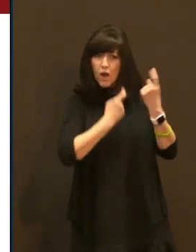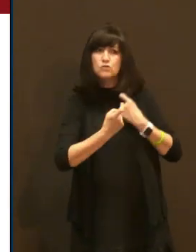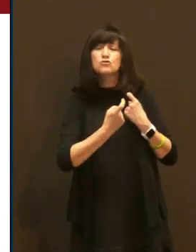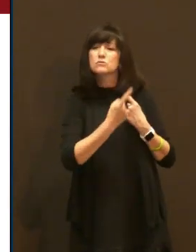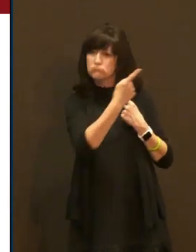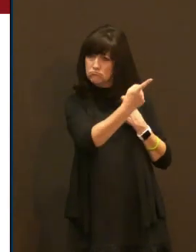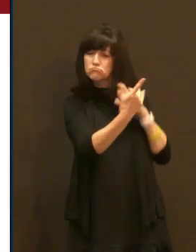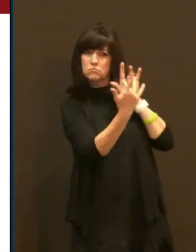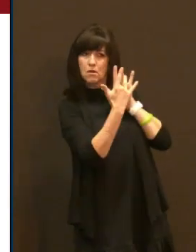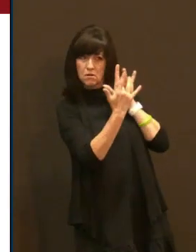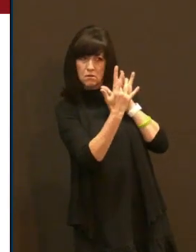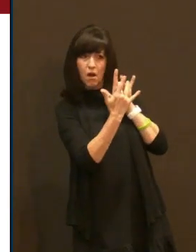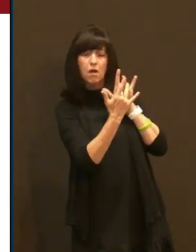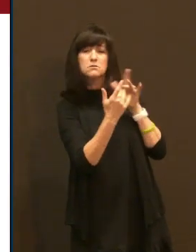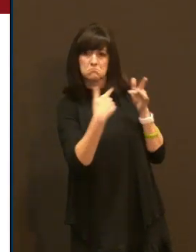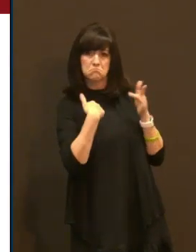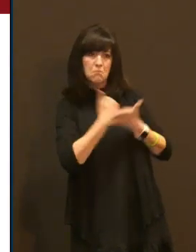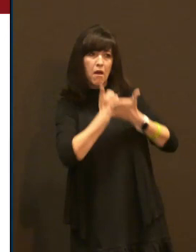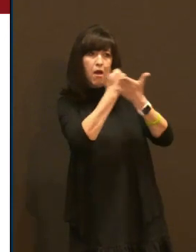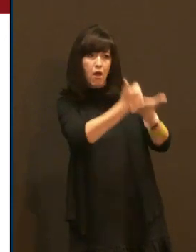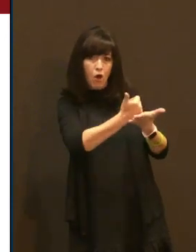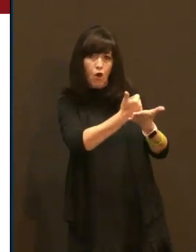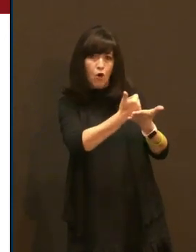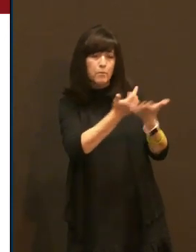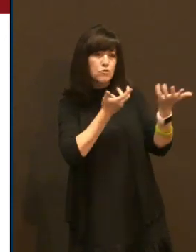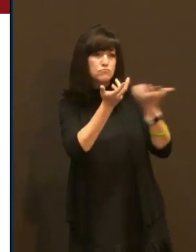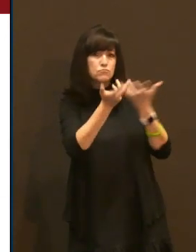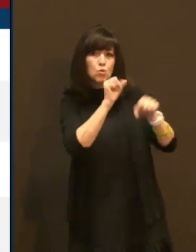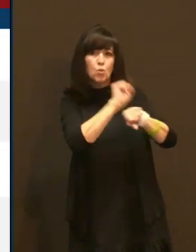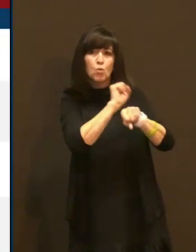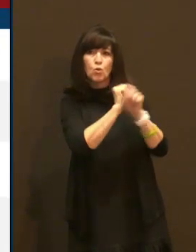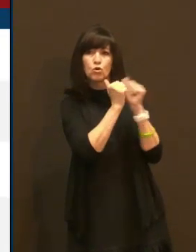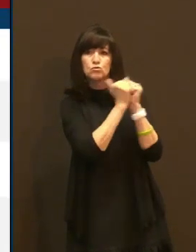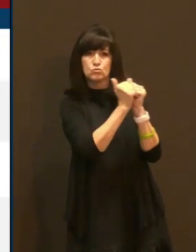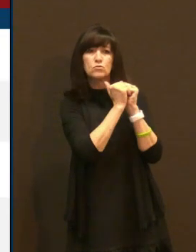to coordinate testing for their employees.